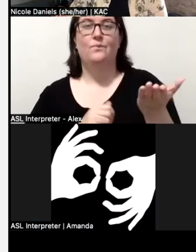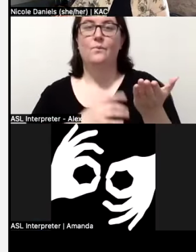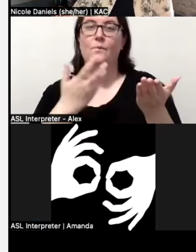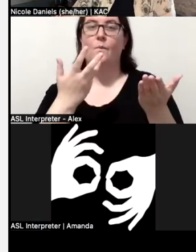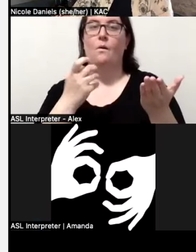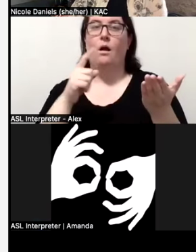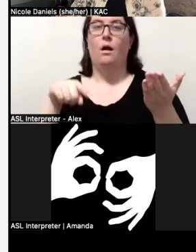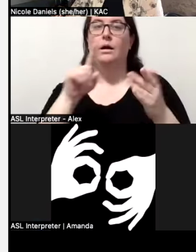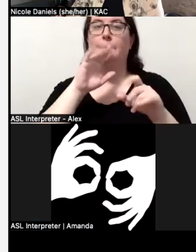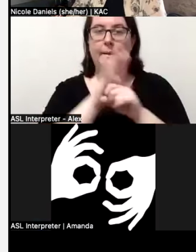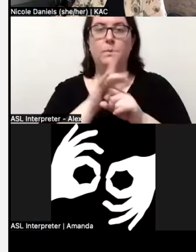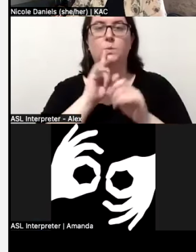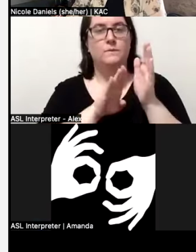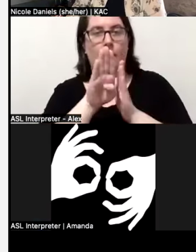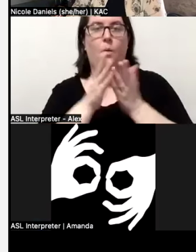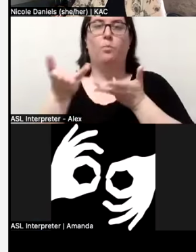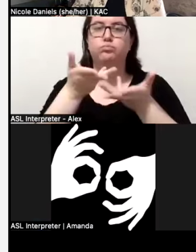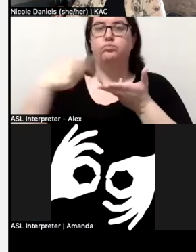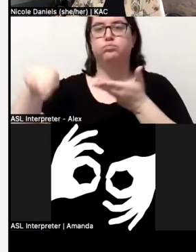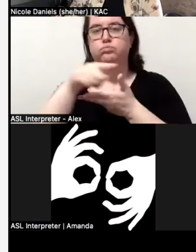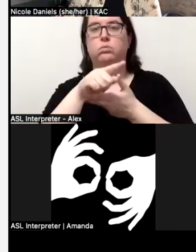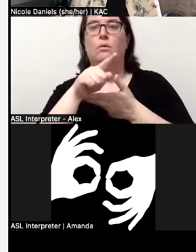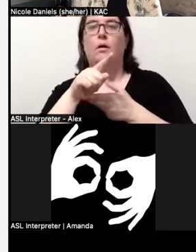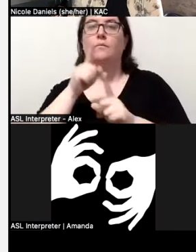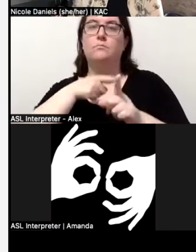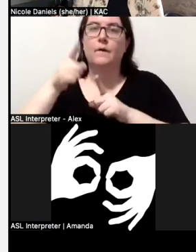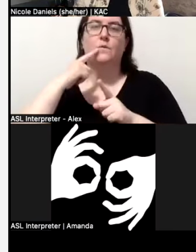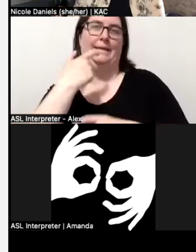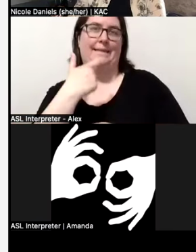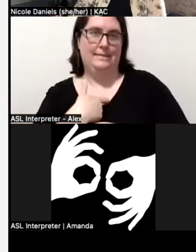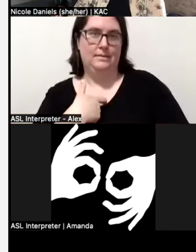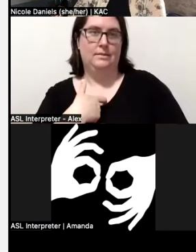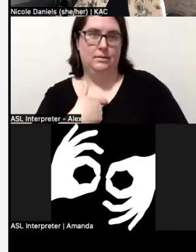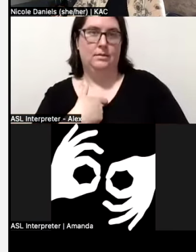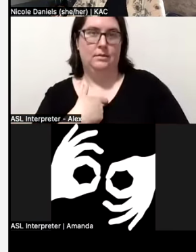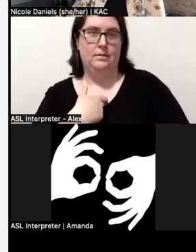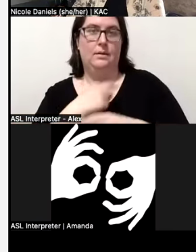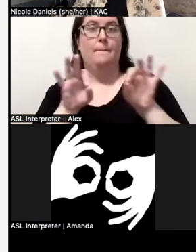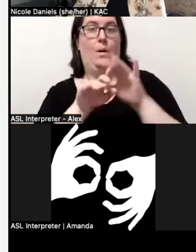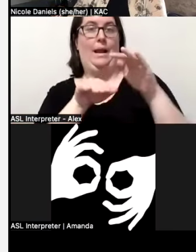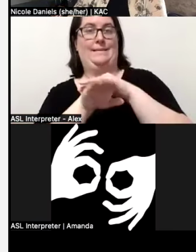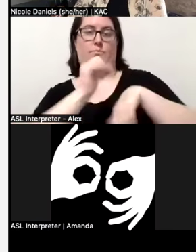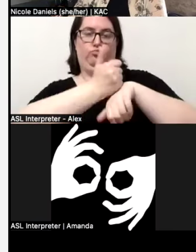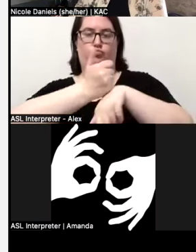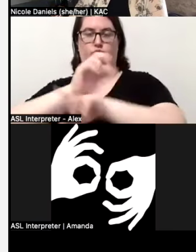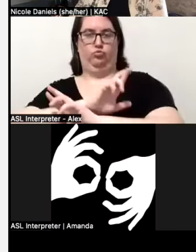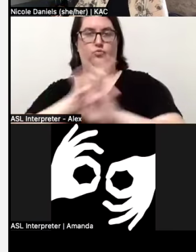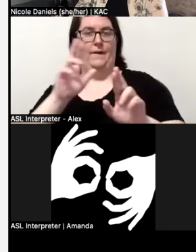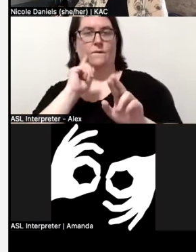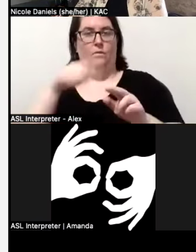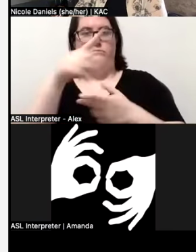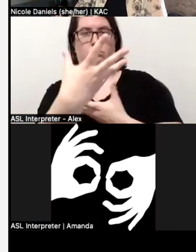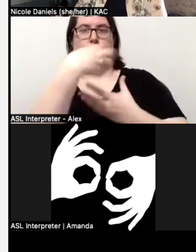We want to see accessibility plans and practices in place to ensure access to participation. And we want to see that the